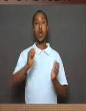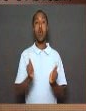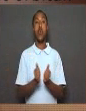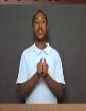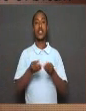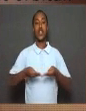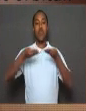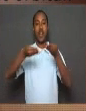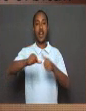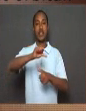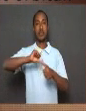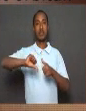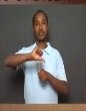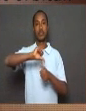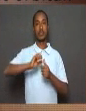the donor atom.